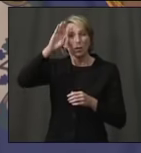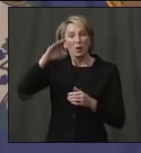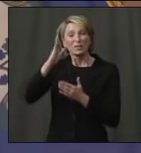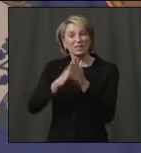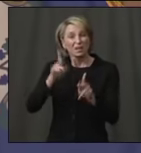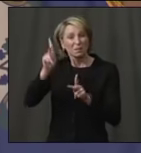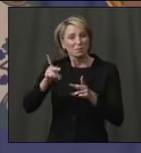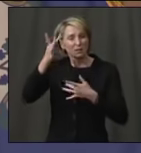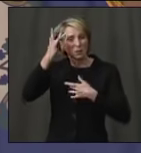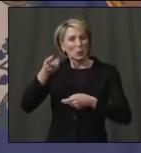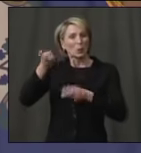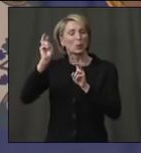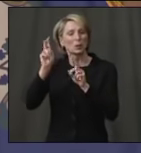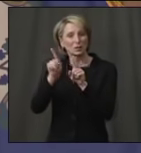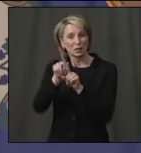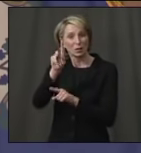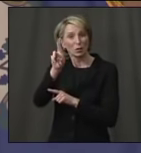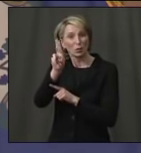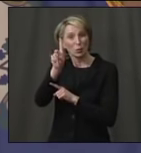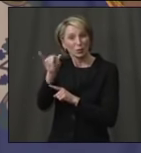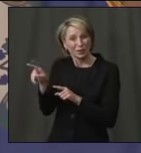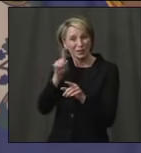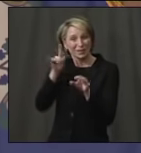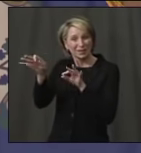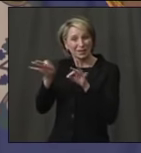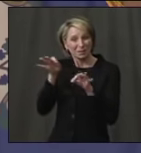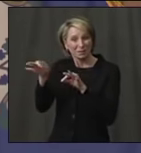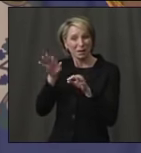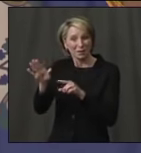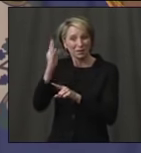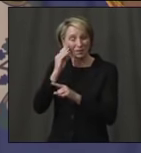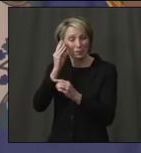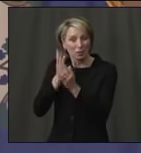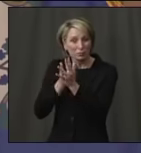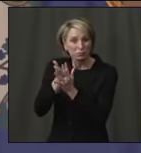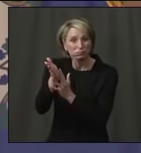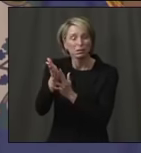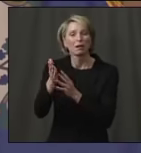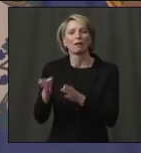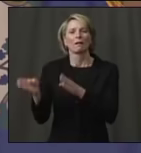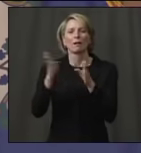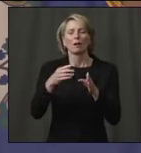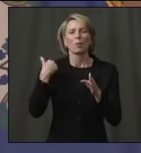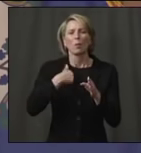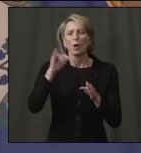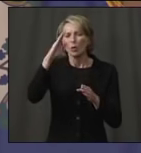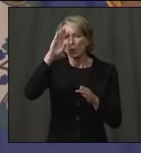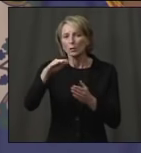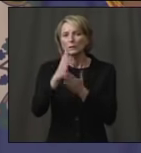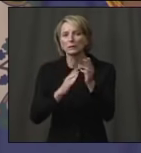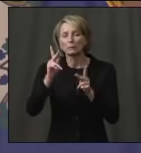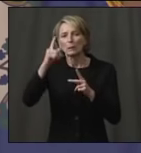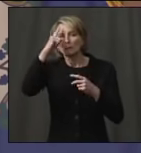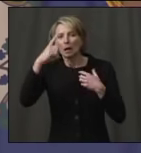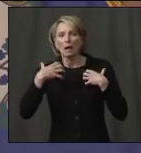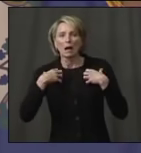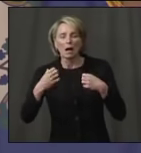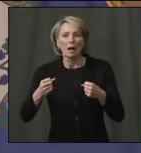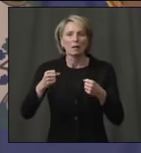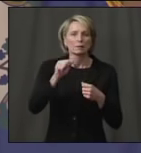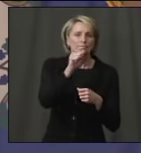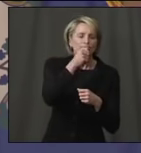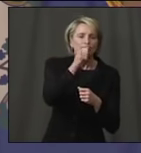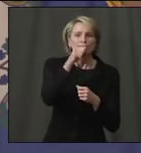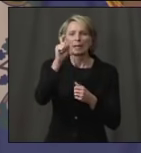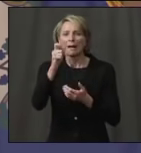distress and anguish and mental health issues. And we're trying to put together committees in each of our local communities to look out for those